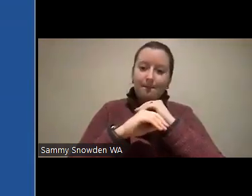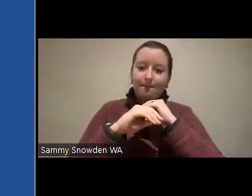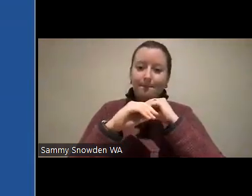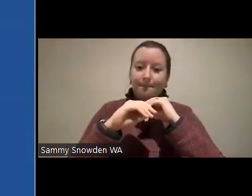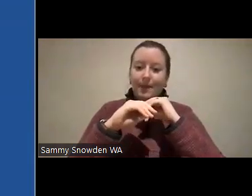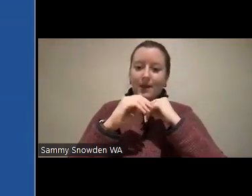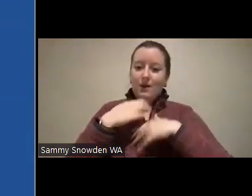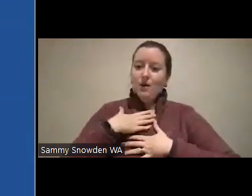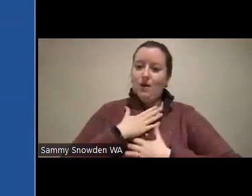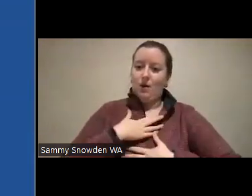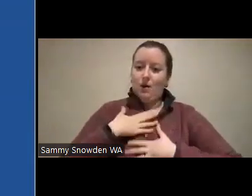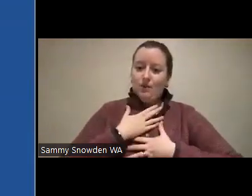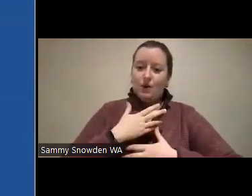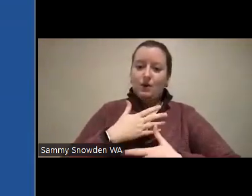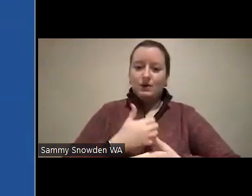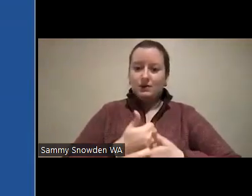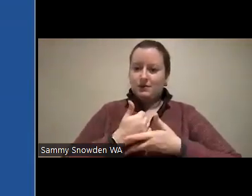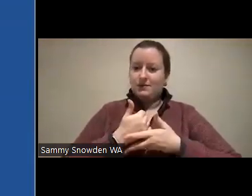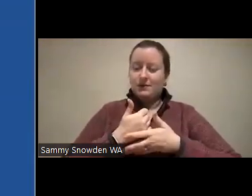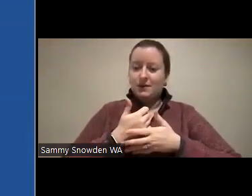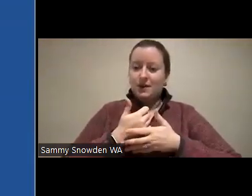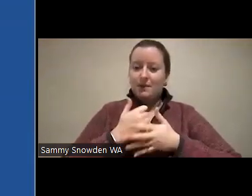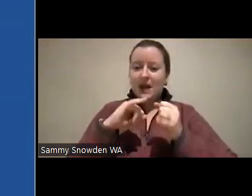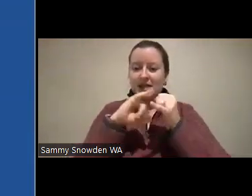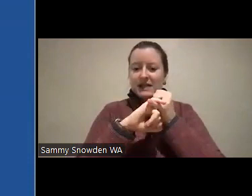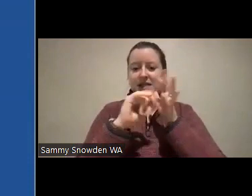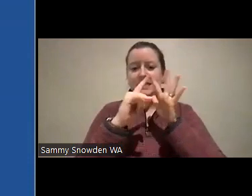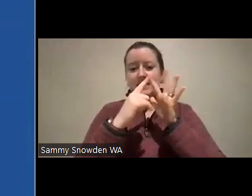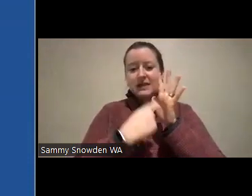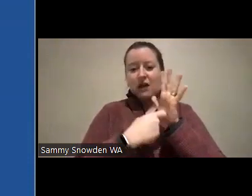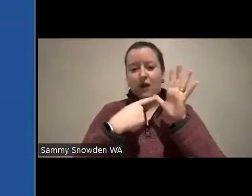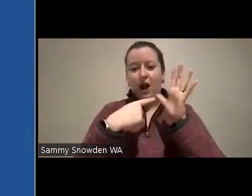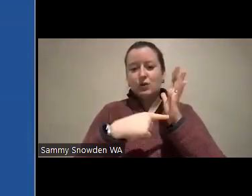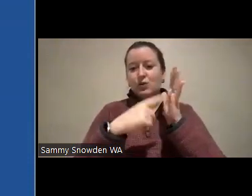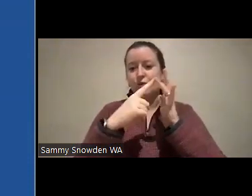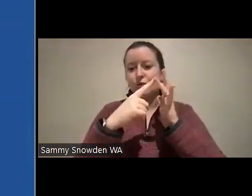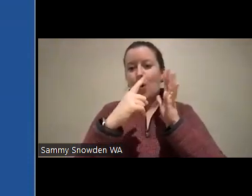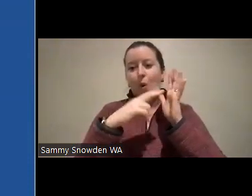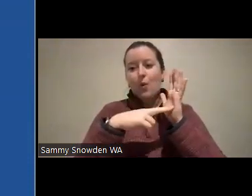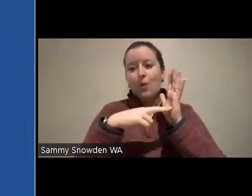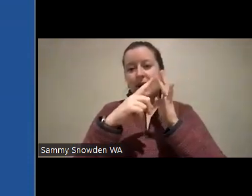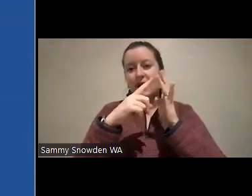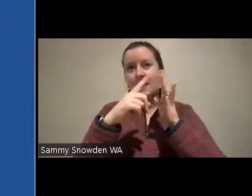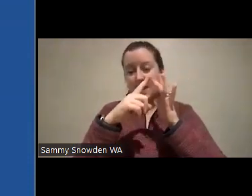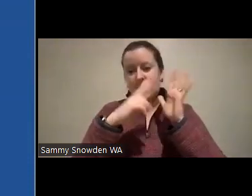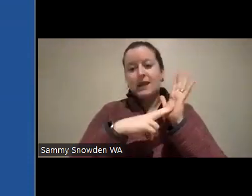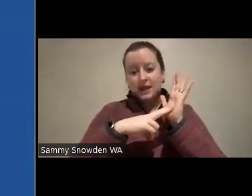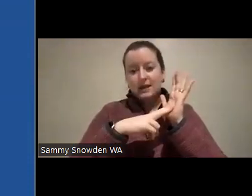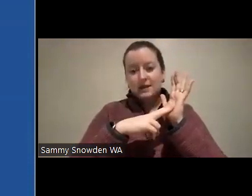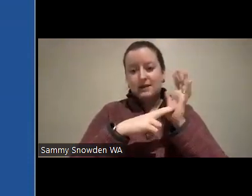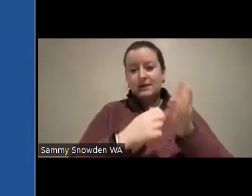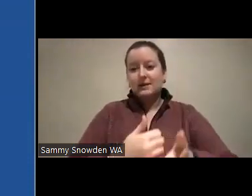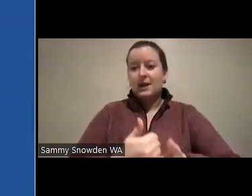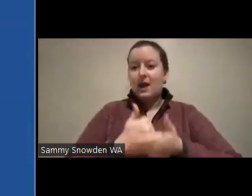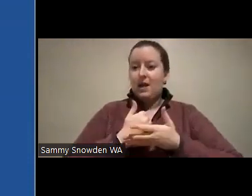under natural light. So during the day, and it's sometimes called the happy hormone, and it helps to stabilize our mood. It